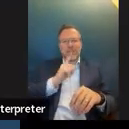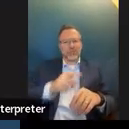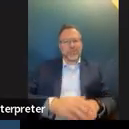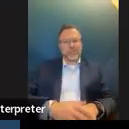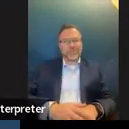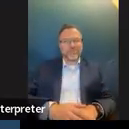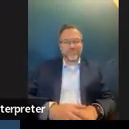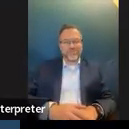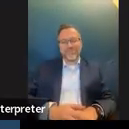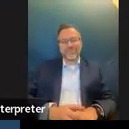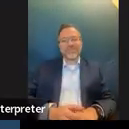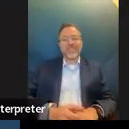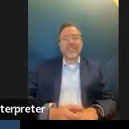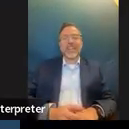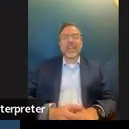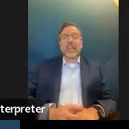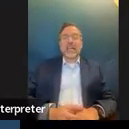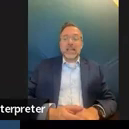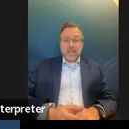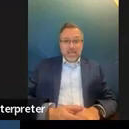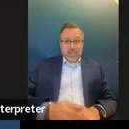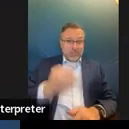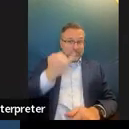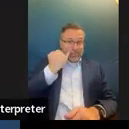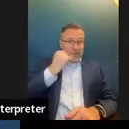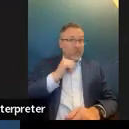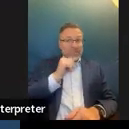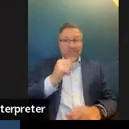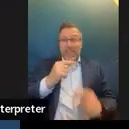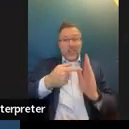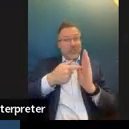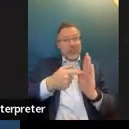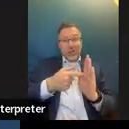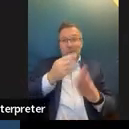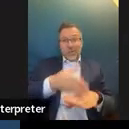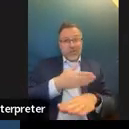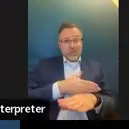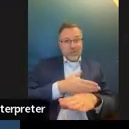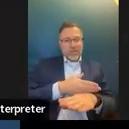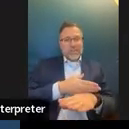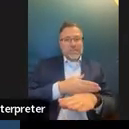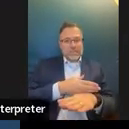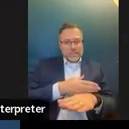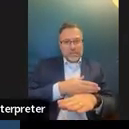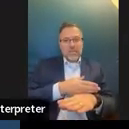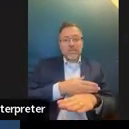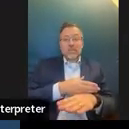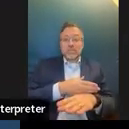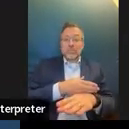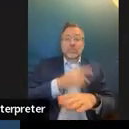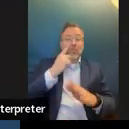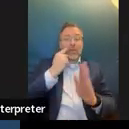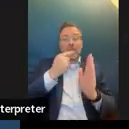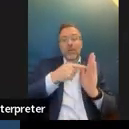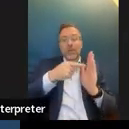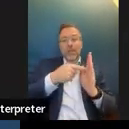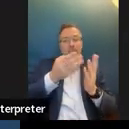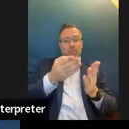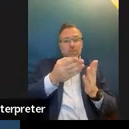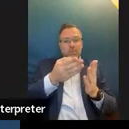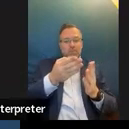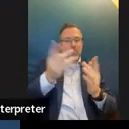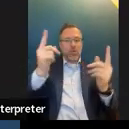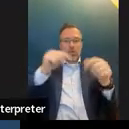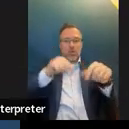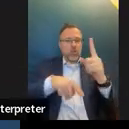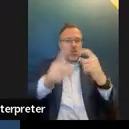So what if life is real and it doesn't work that way, right? So here you could see everything is all over the place,